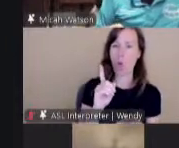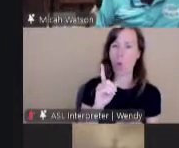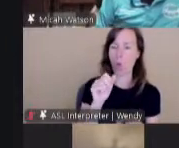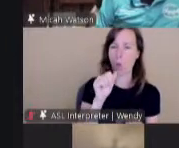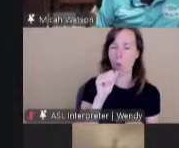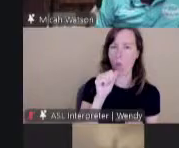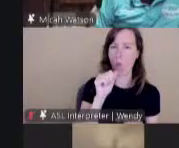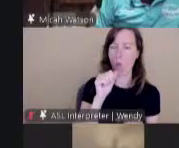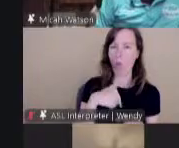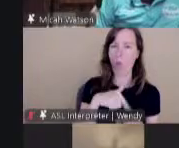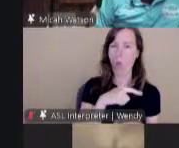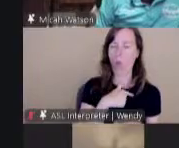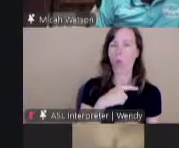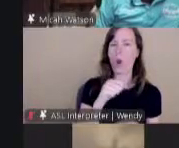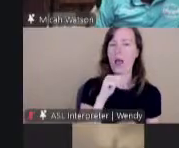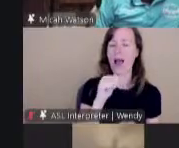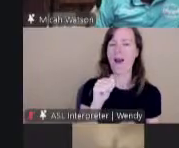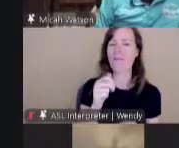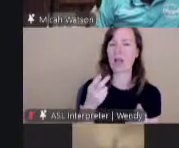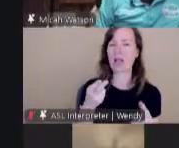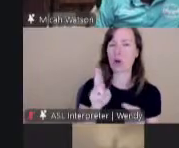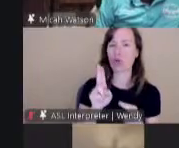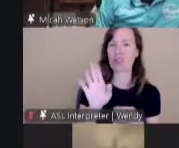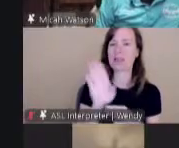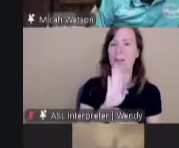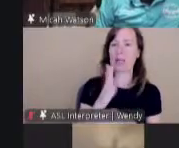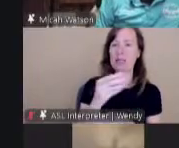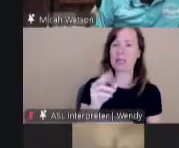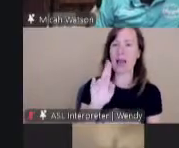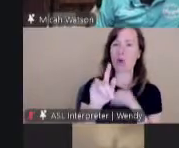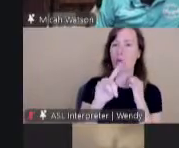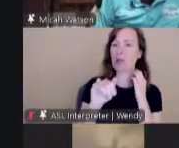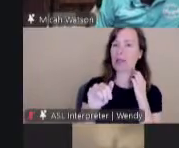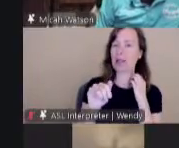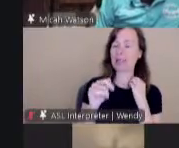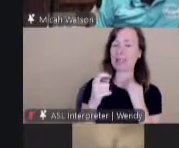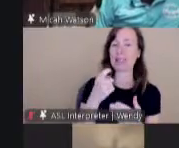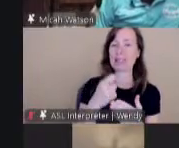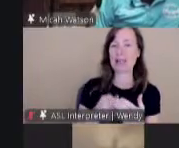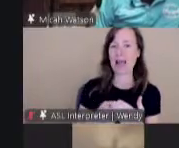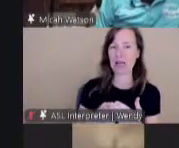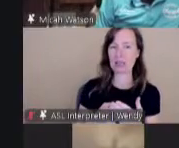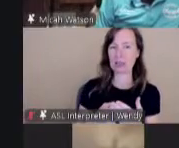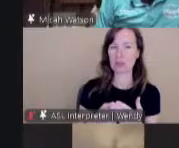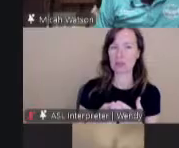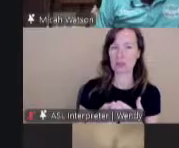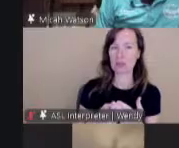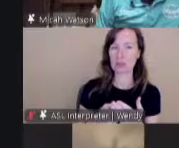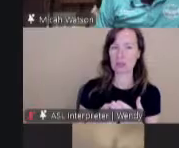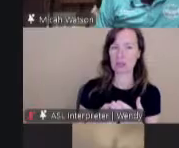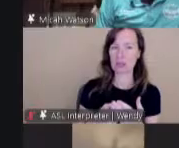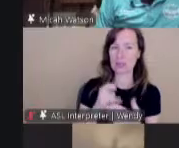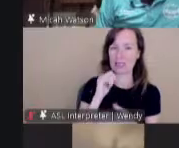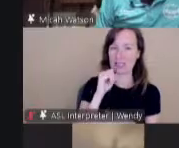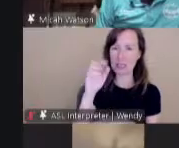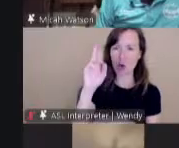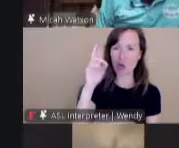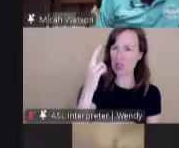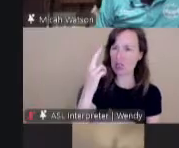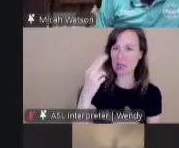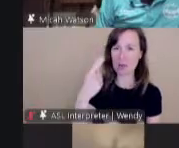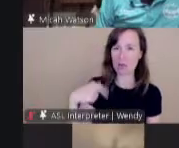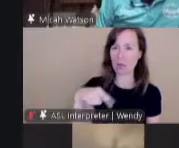our business and utility taxes, where is there a reason that we are